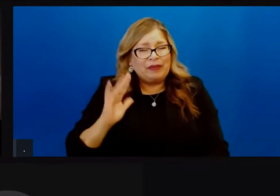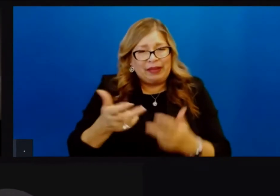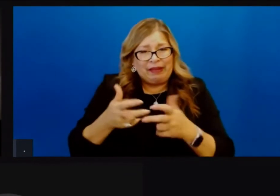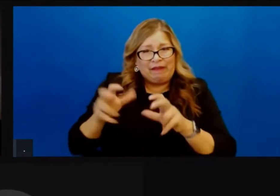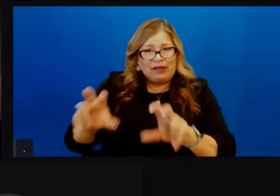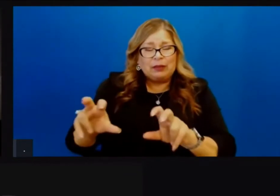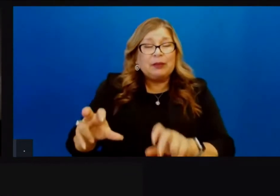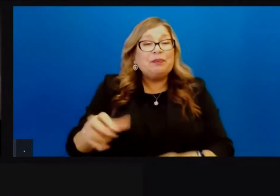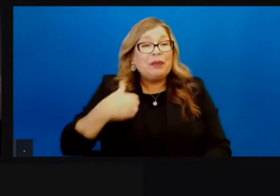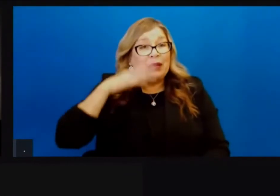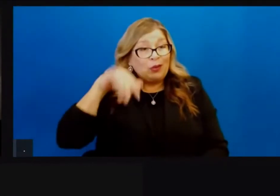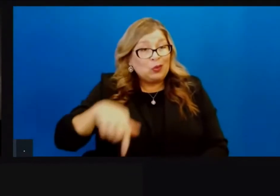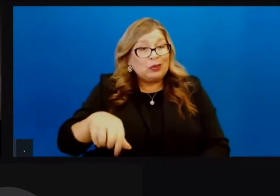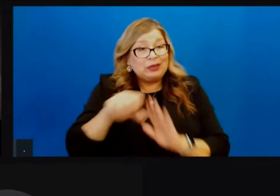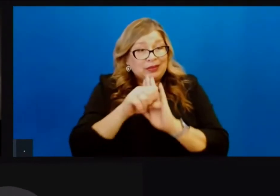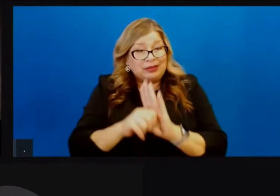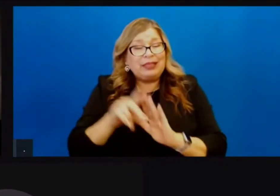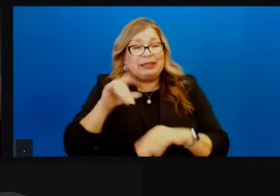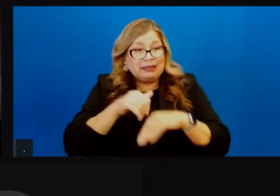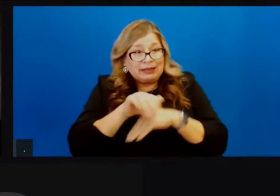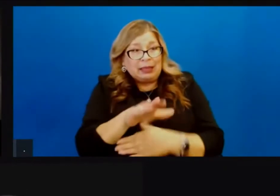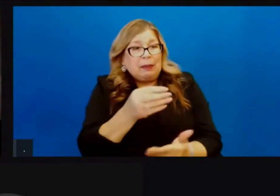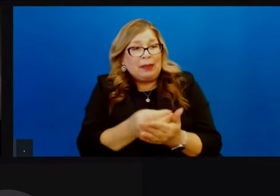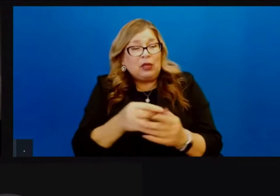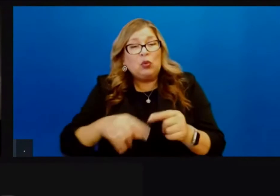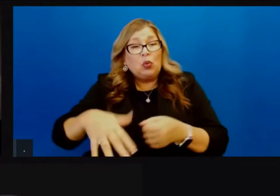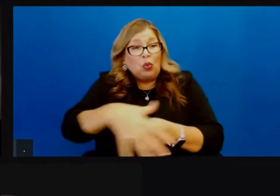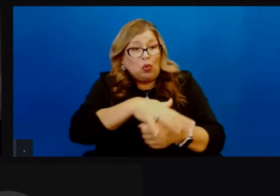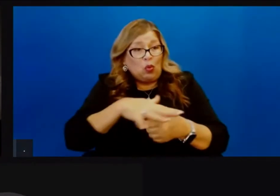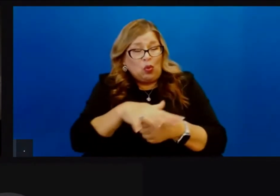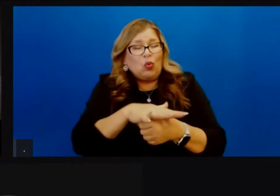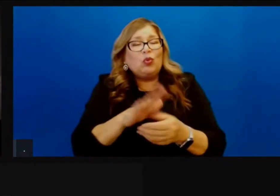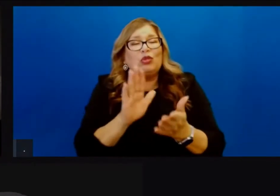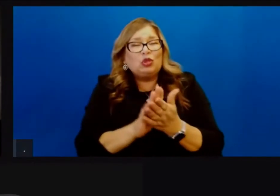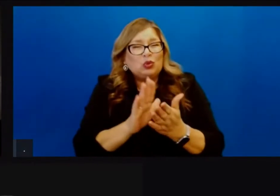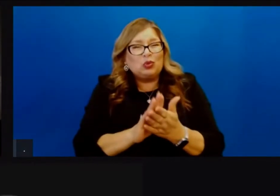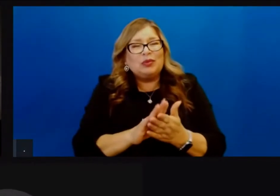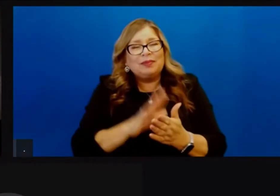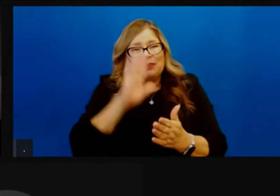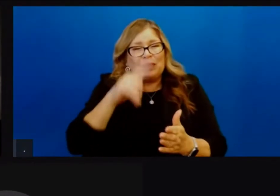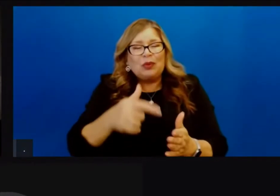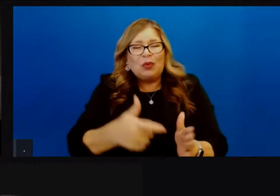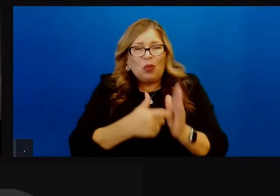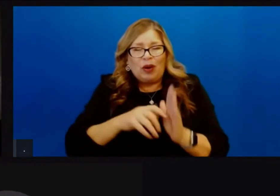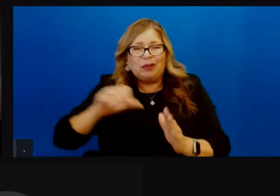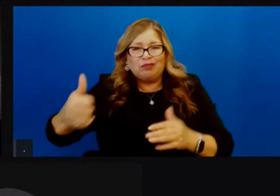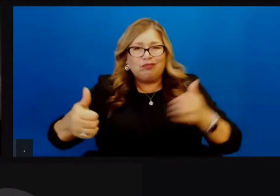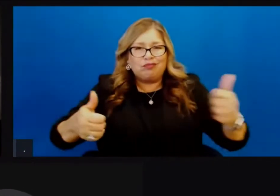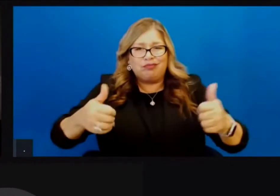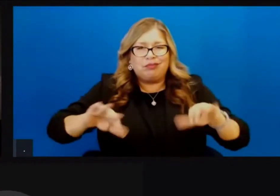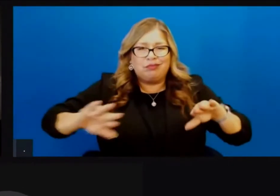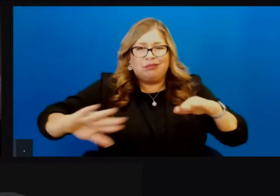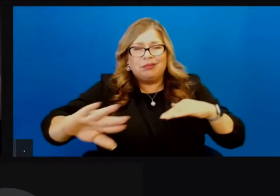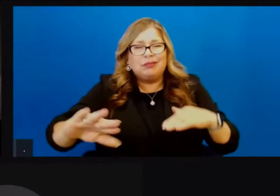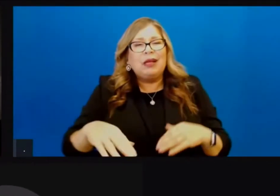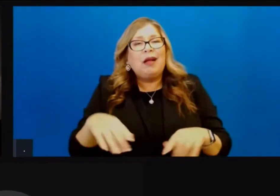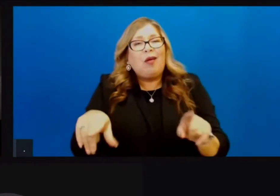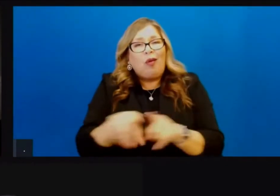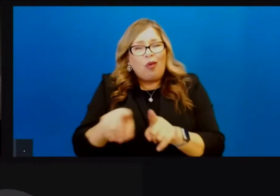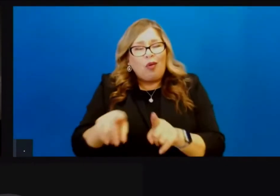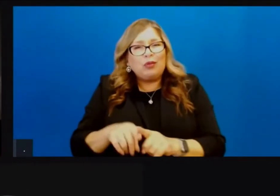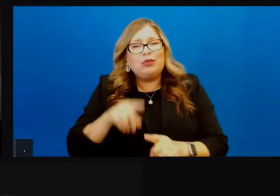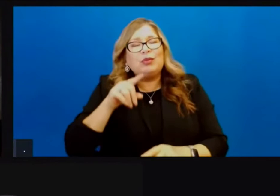school districts to, not only do social distancing measures, during the height of the pandemic, but also overhaul a lot of the